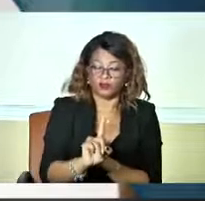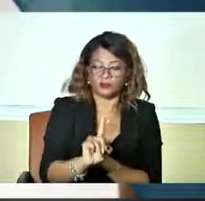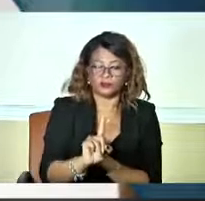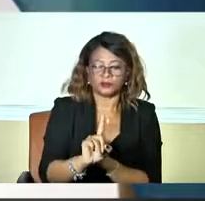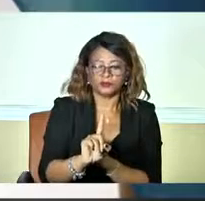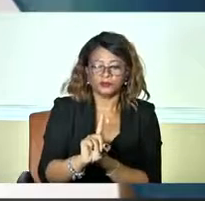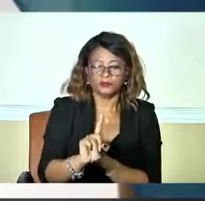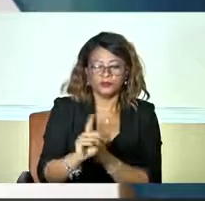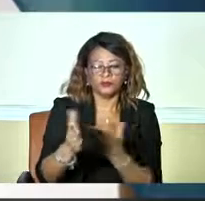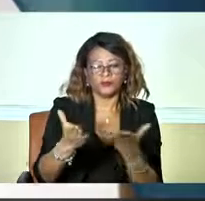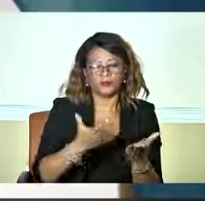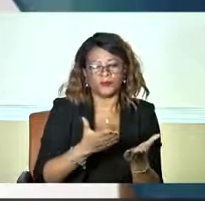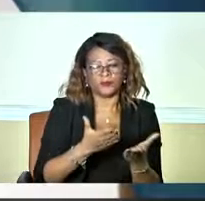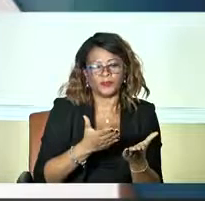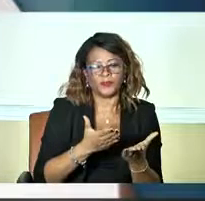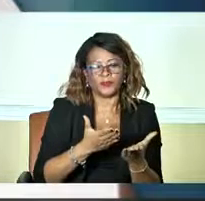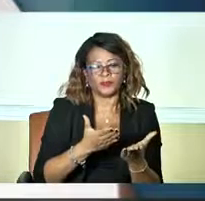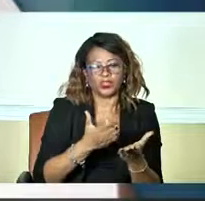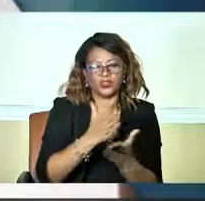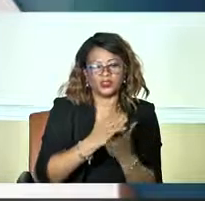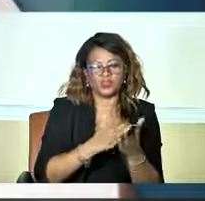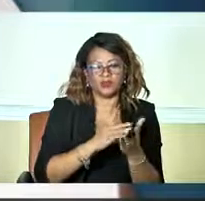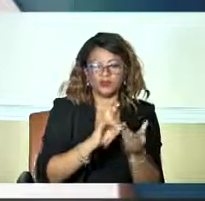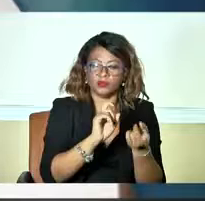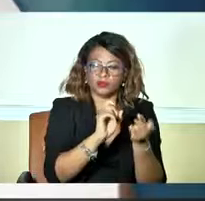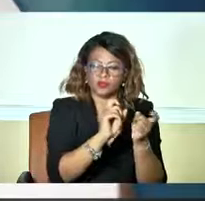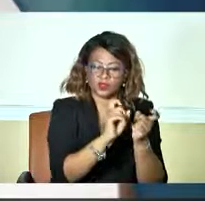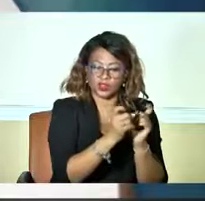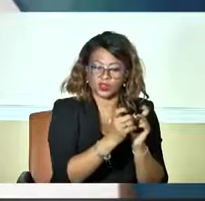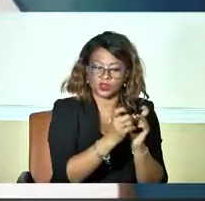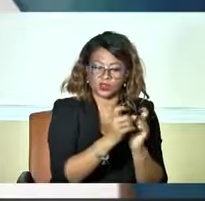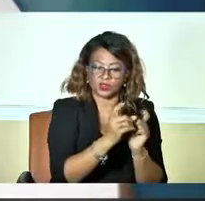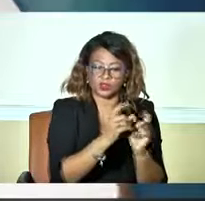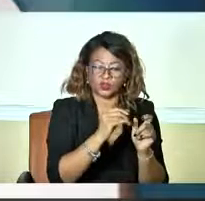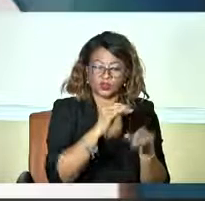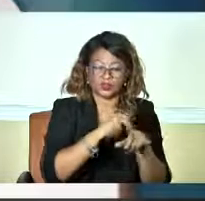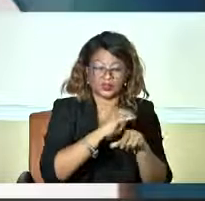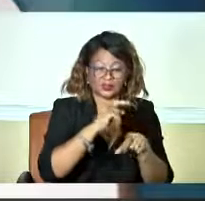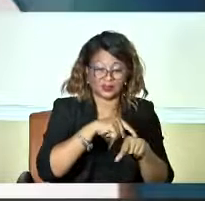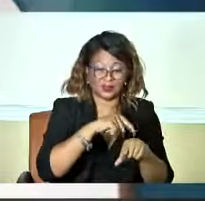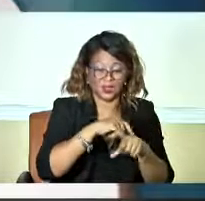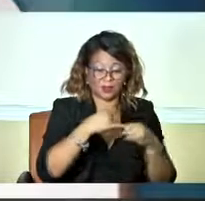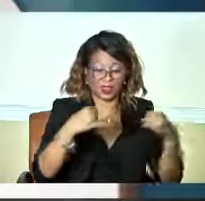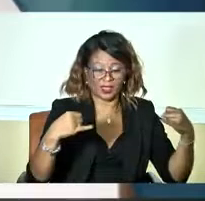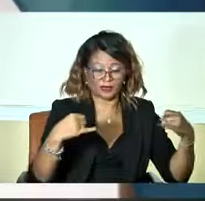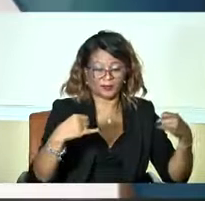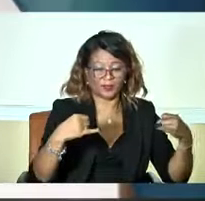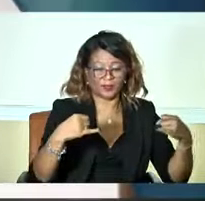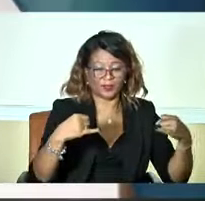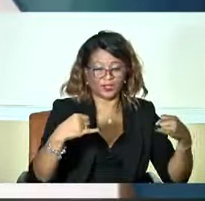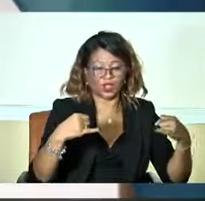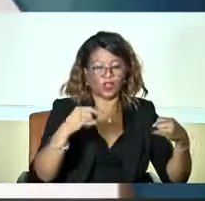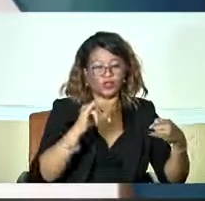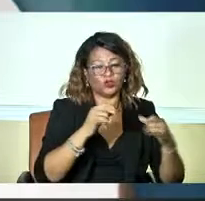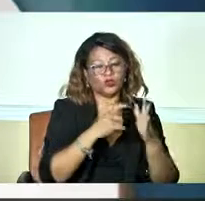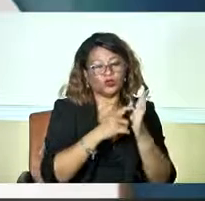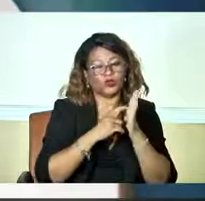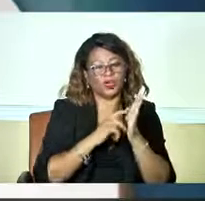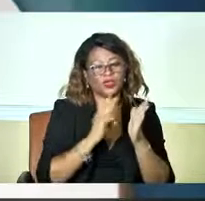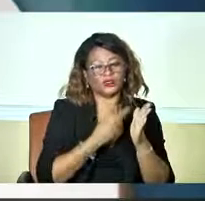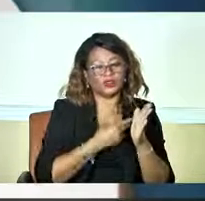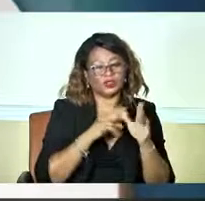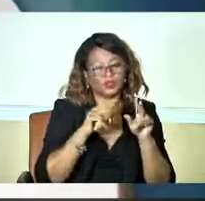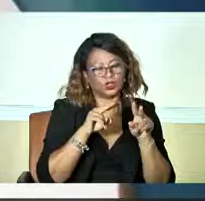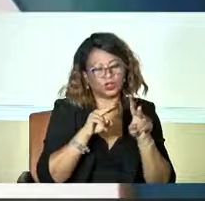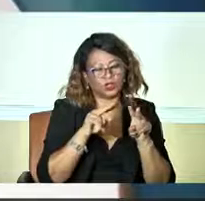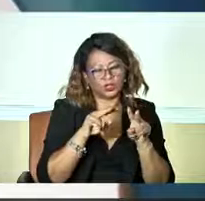forward some amendments to the timelines. And those amendments will require us to take a close